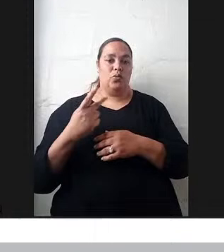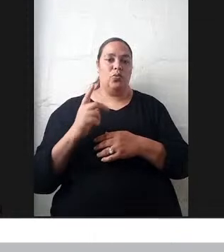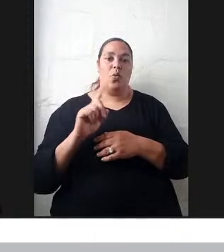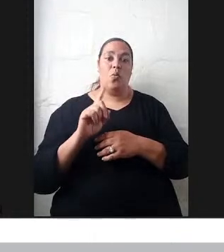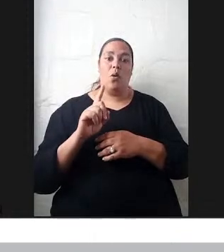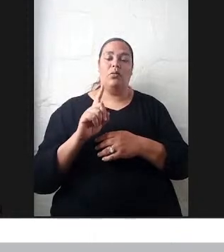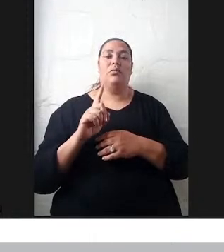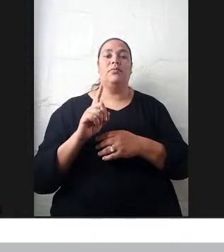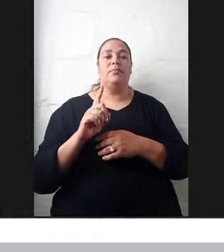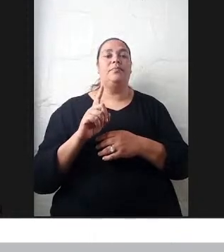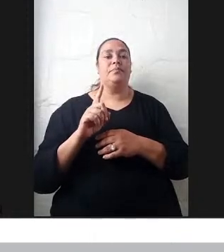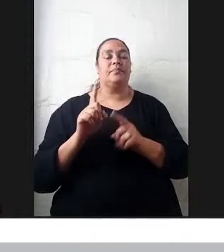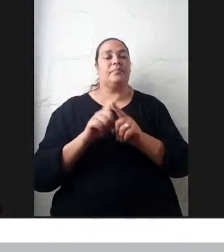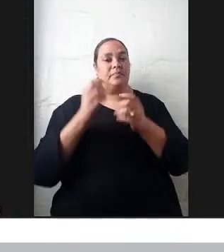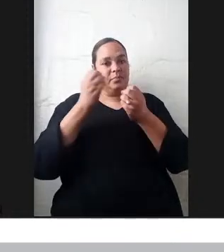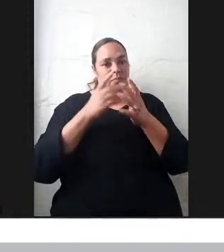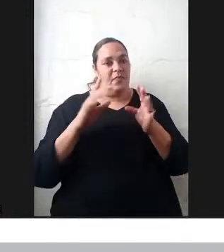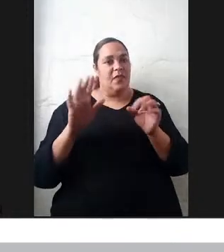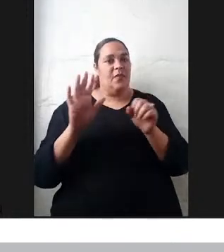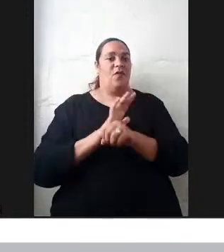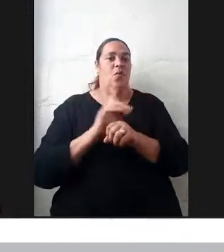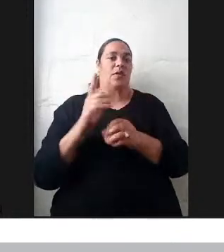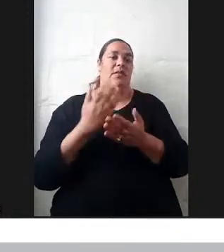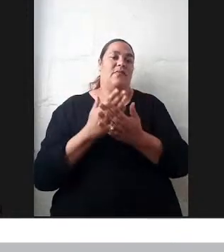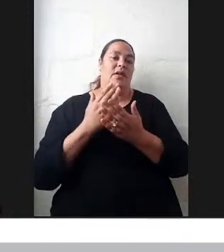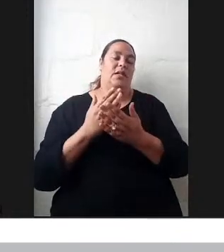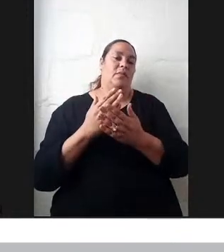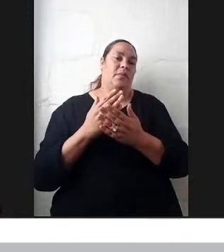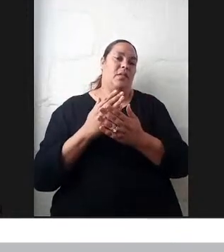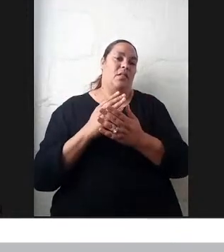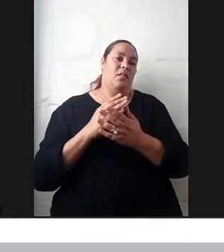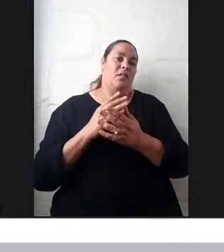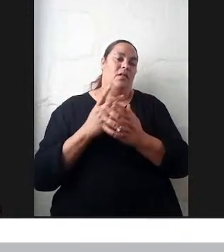as well informed within the available time as